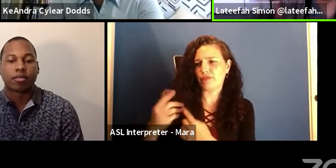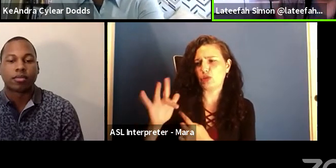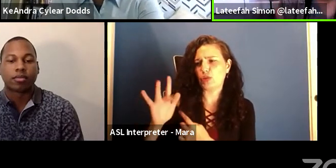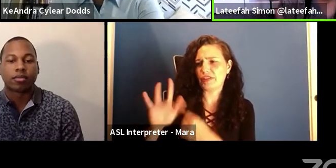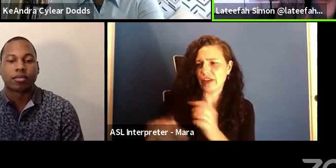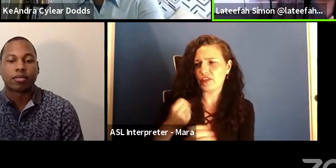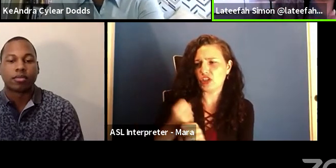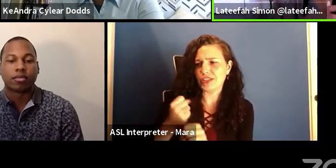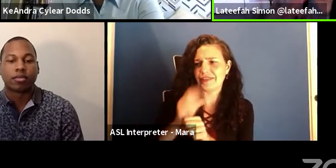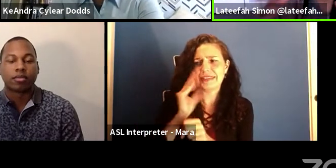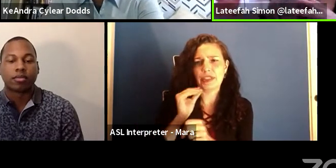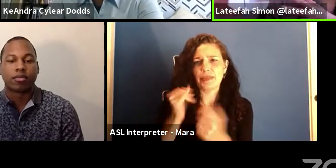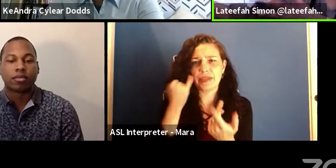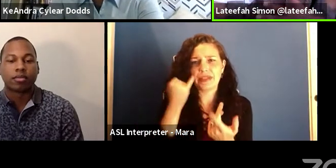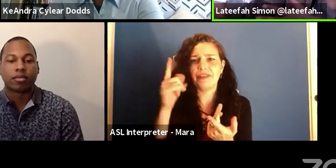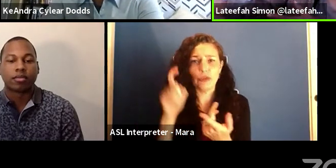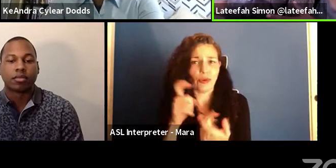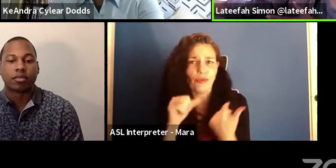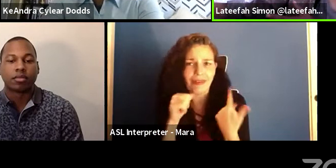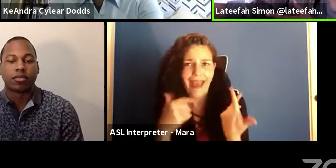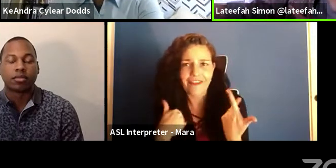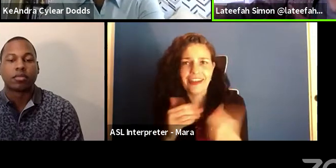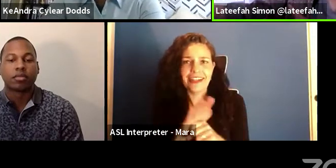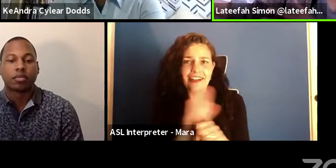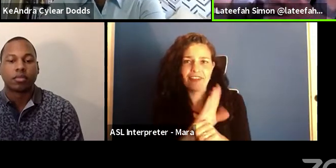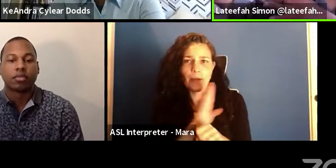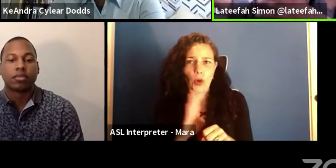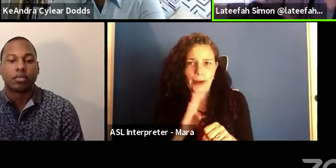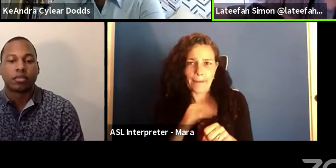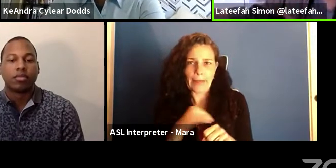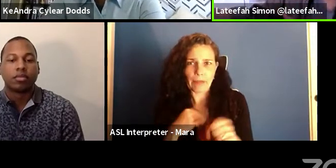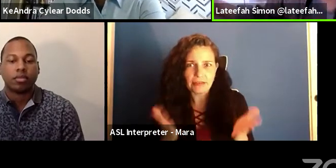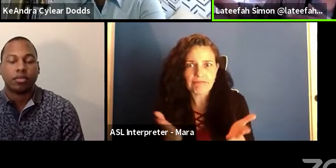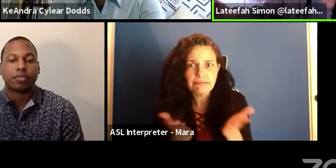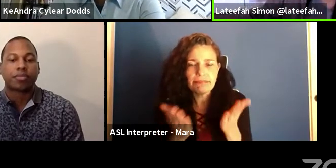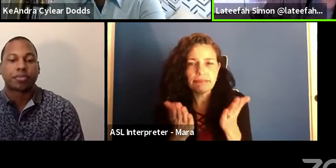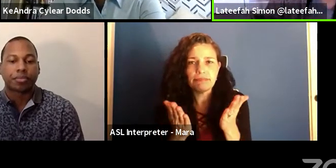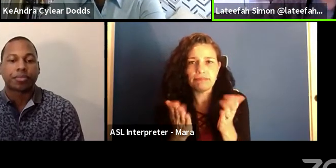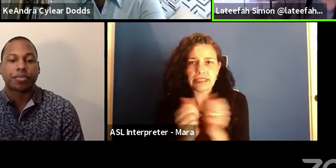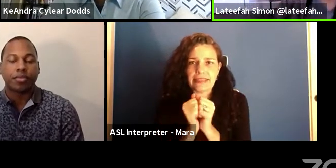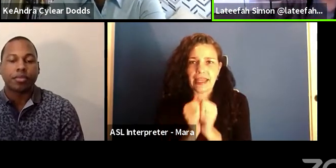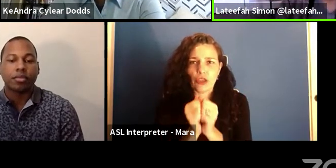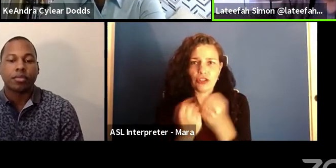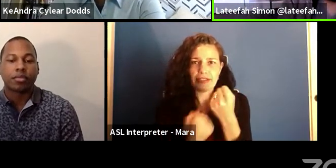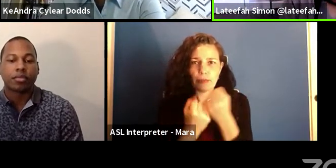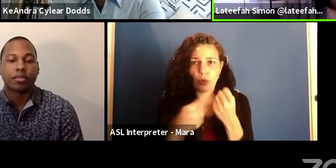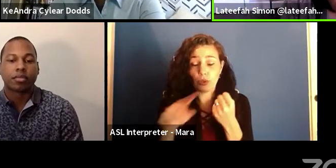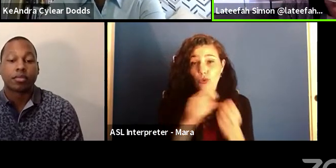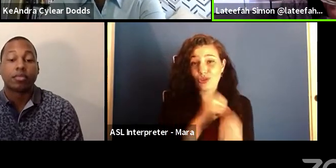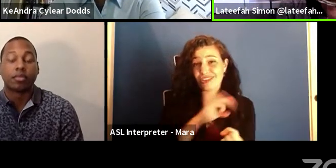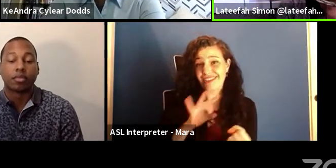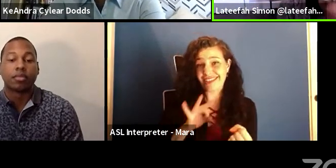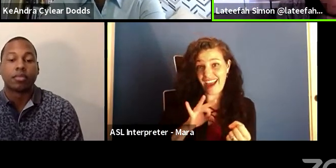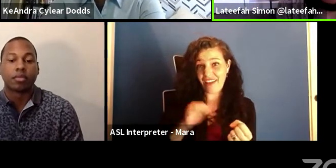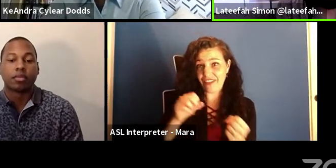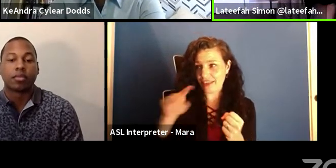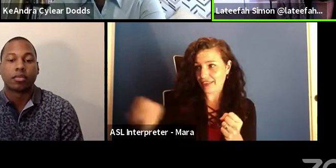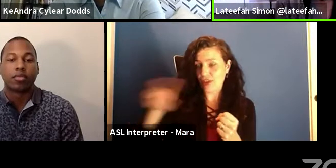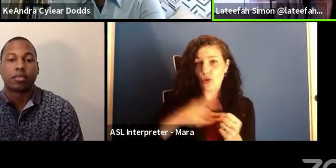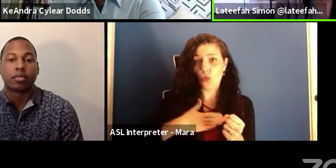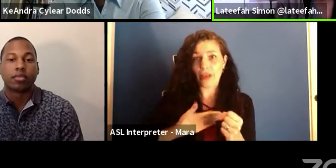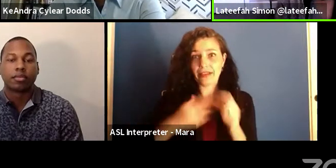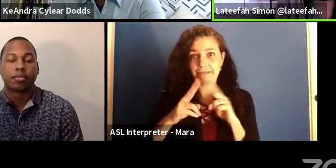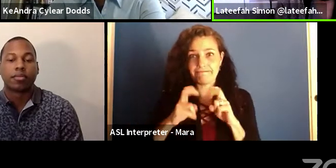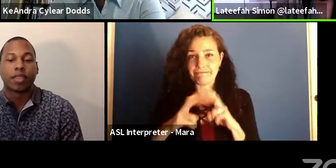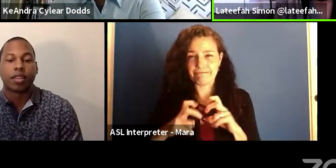again, if you don't have board members who can move things along for you and with you, or staff who's willing to deeply dig in, nothing happens.